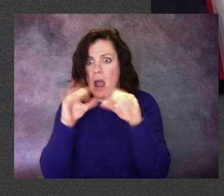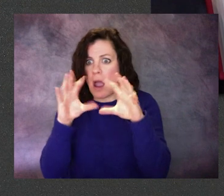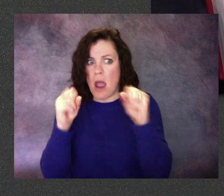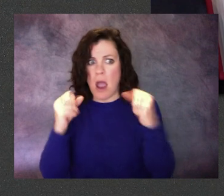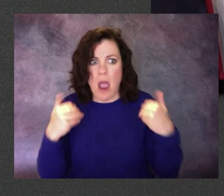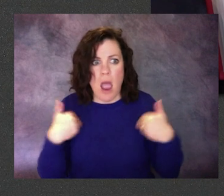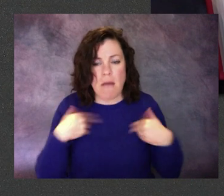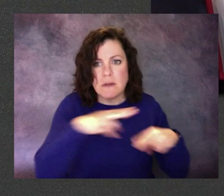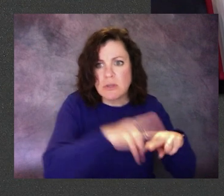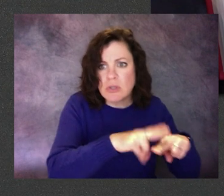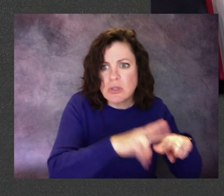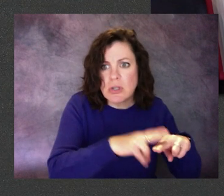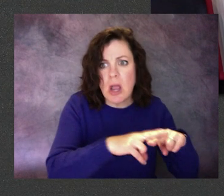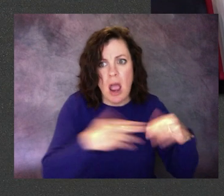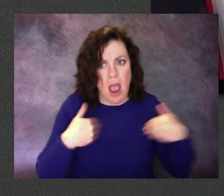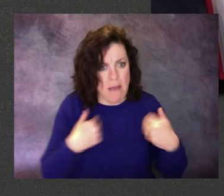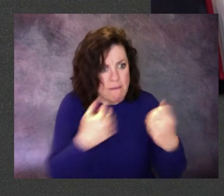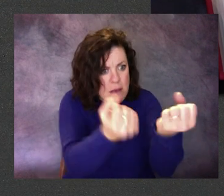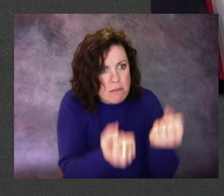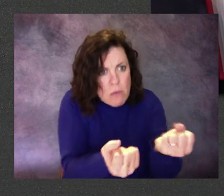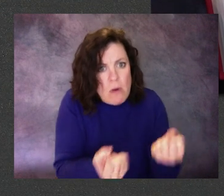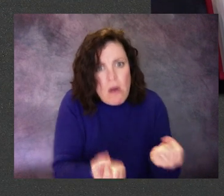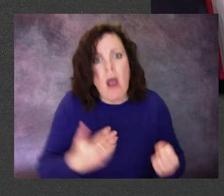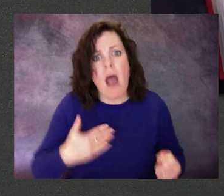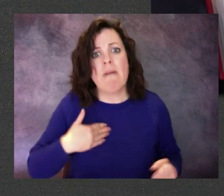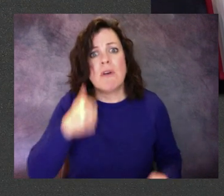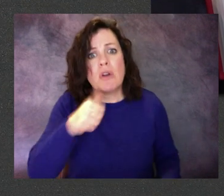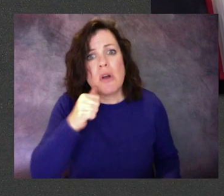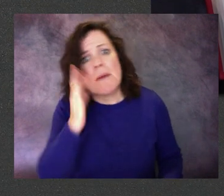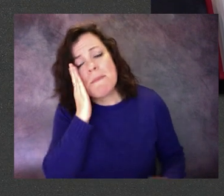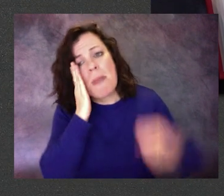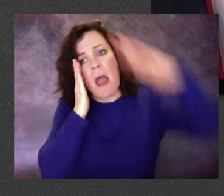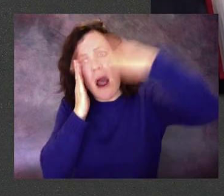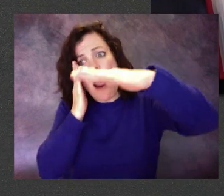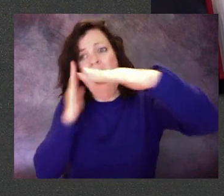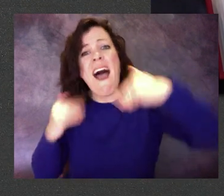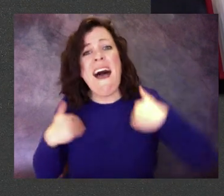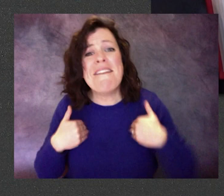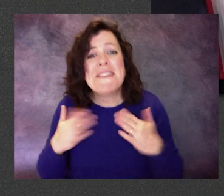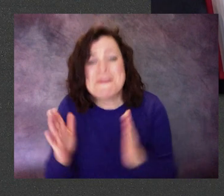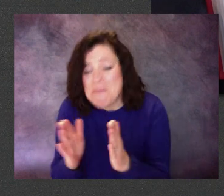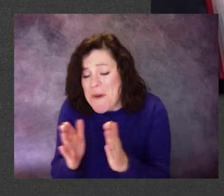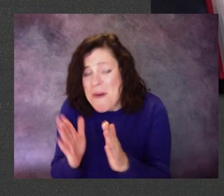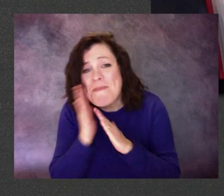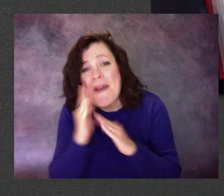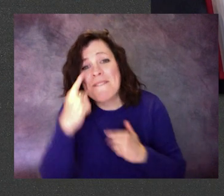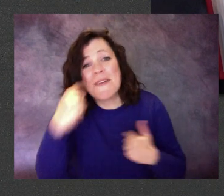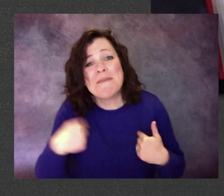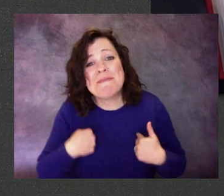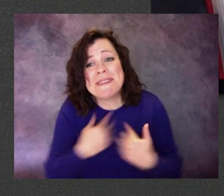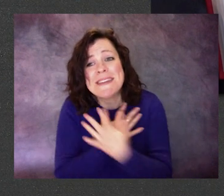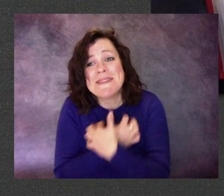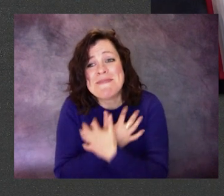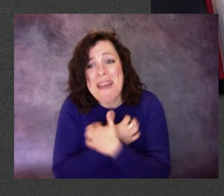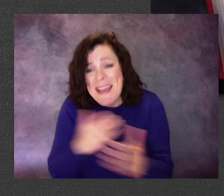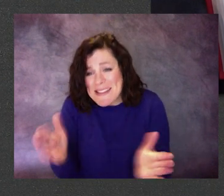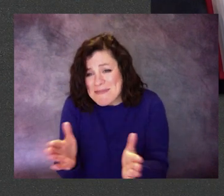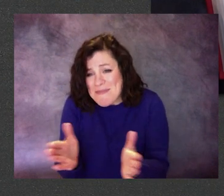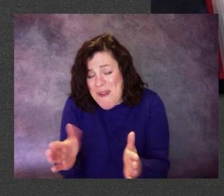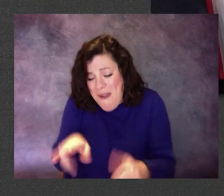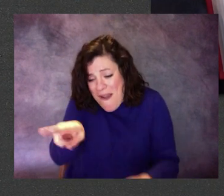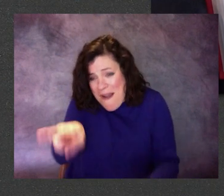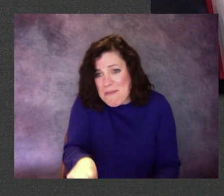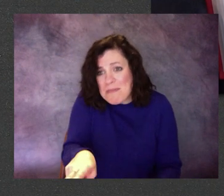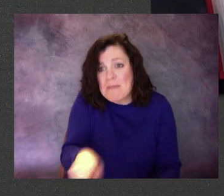drawers, and alongside a girl's side bed stood a little bed just the right size for him. The room was small, nothing like that